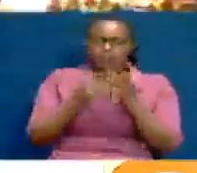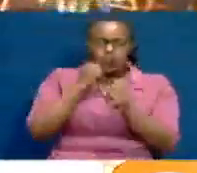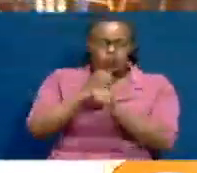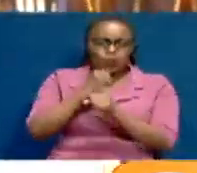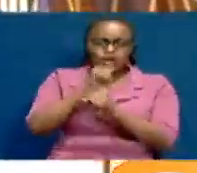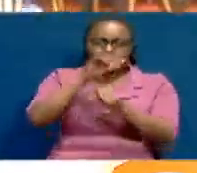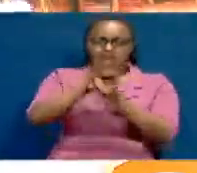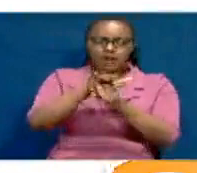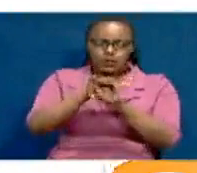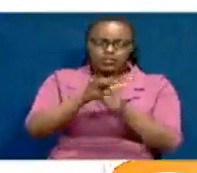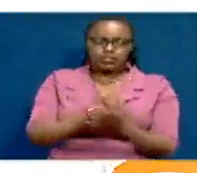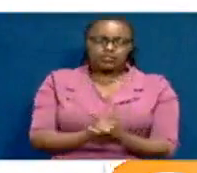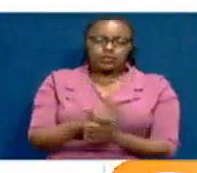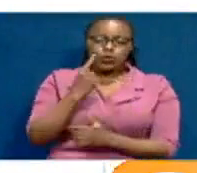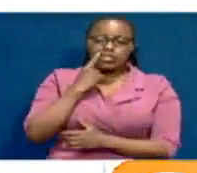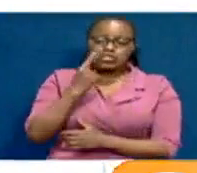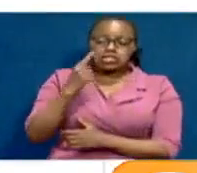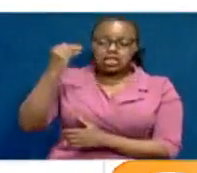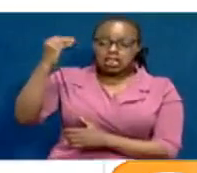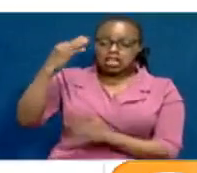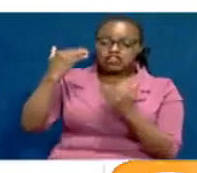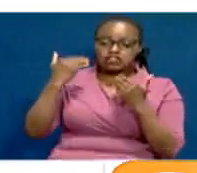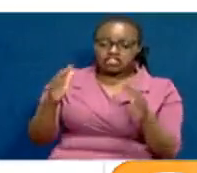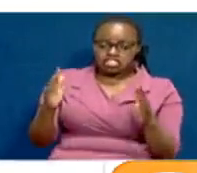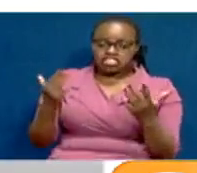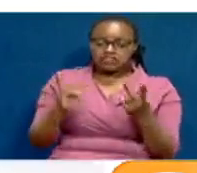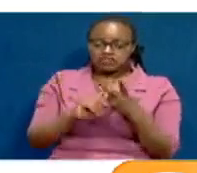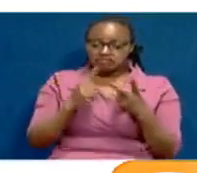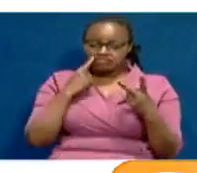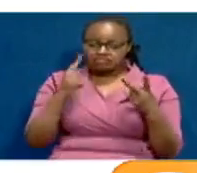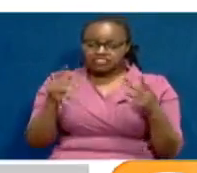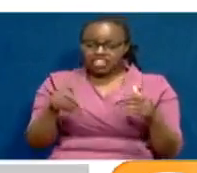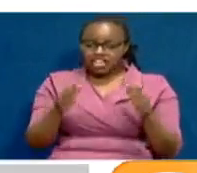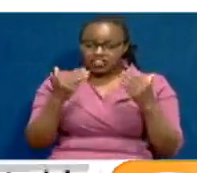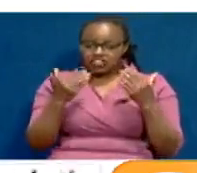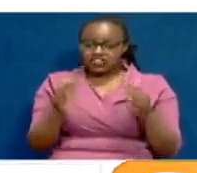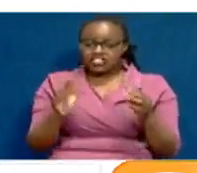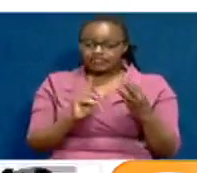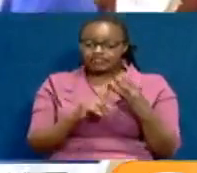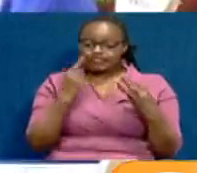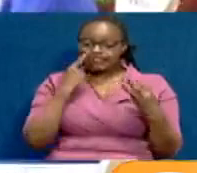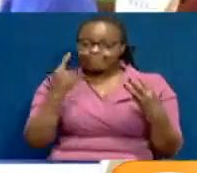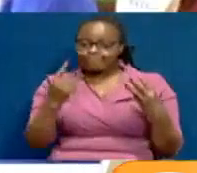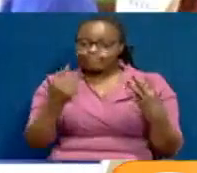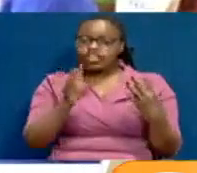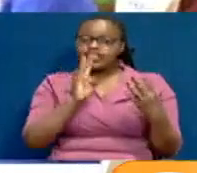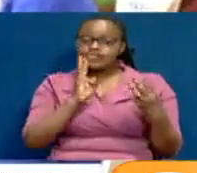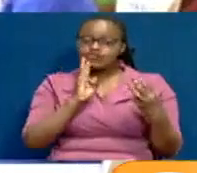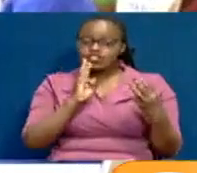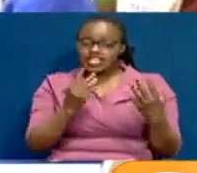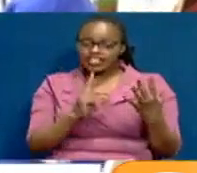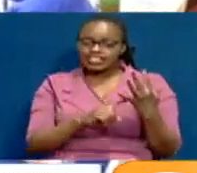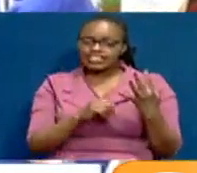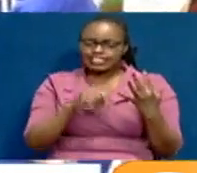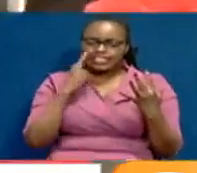We can see a recruiter, like you are seeing there. You can see the roads. You can see the water. You